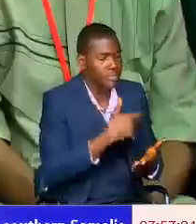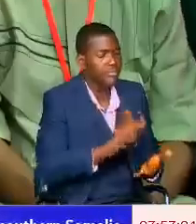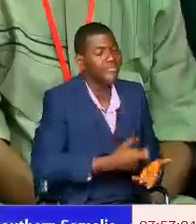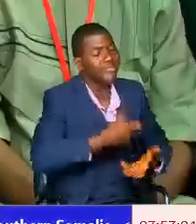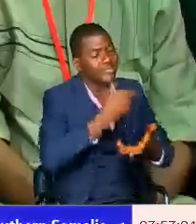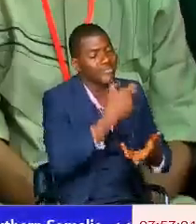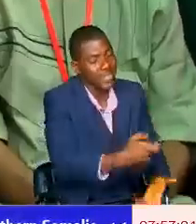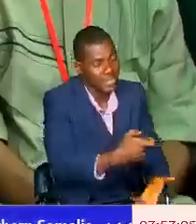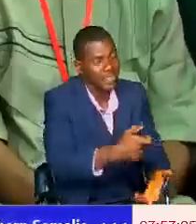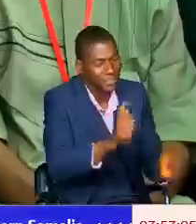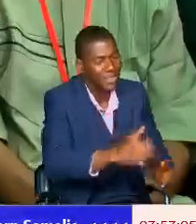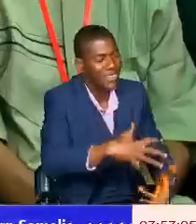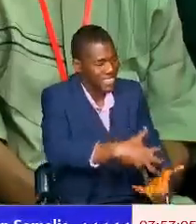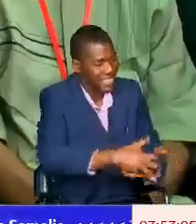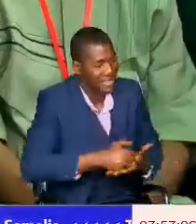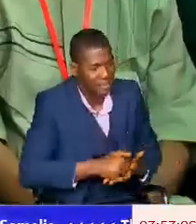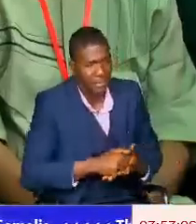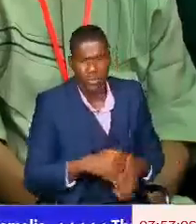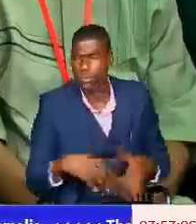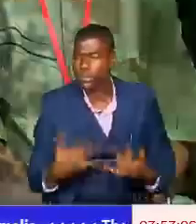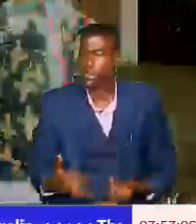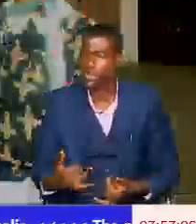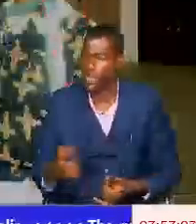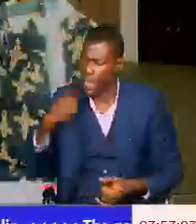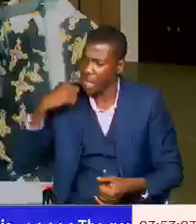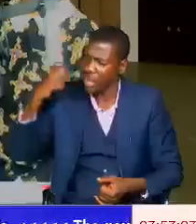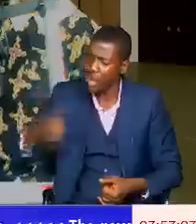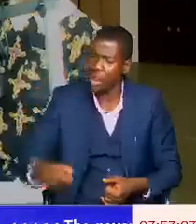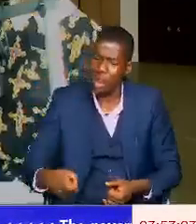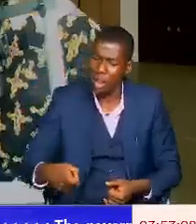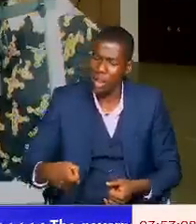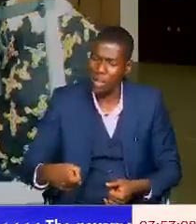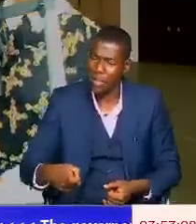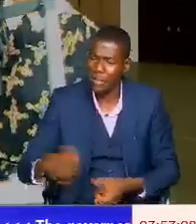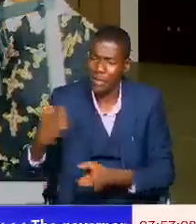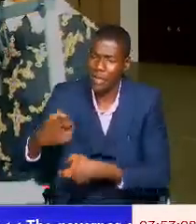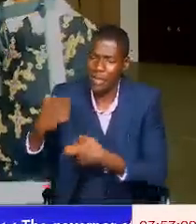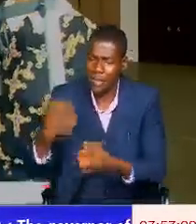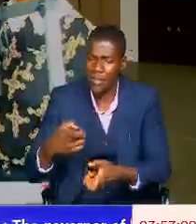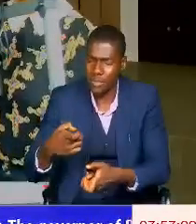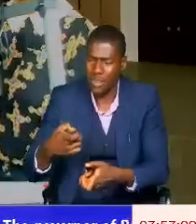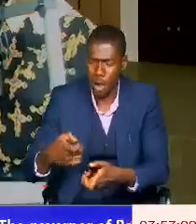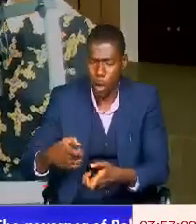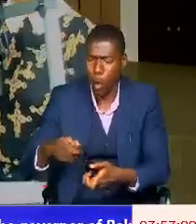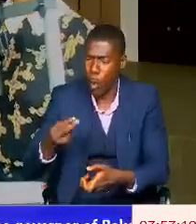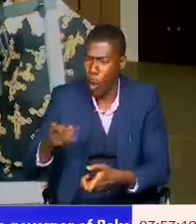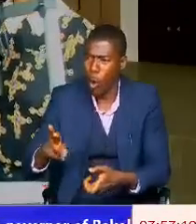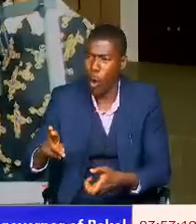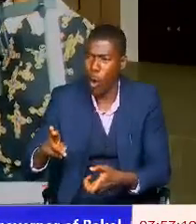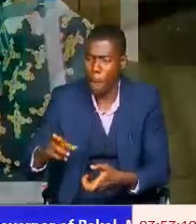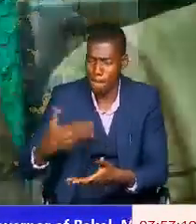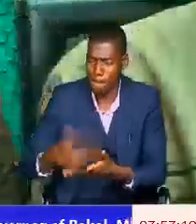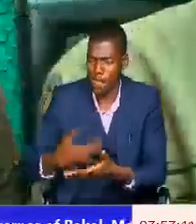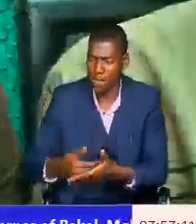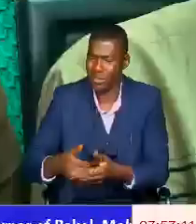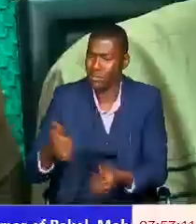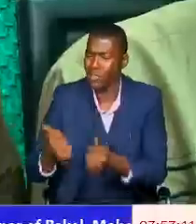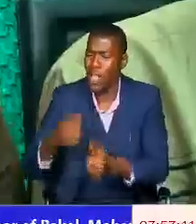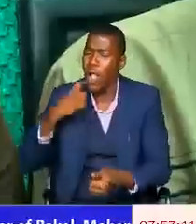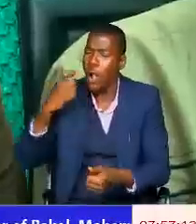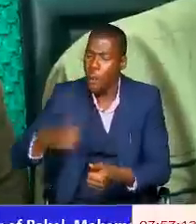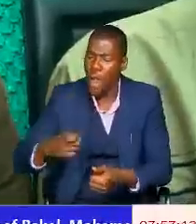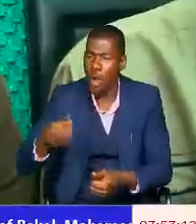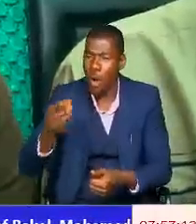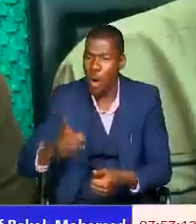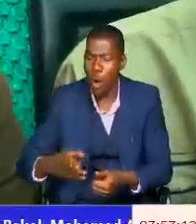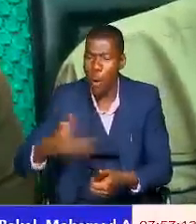usable. So that is the mandate where they release. I mean, who mandate? Now the money I've been waiting. The mandate now in like